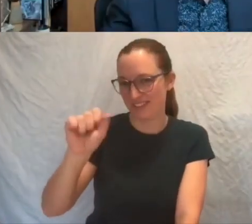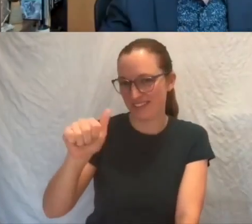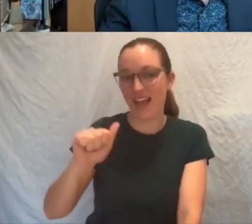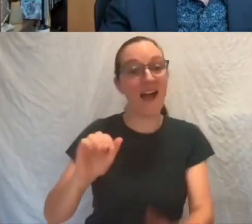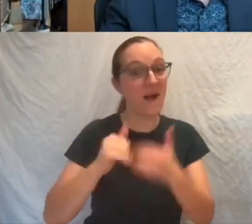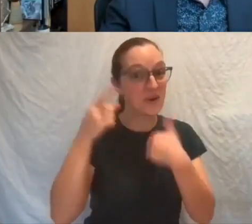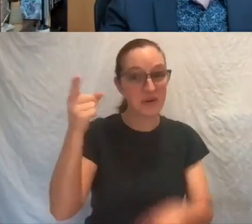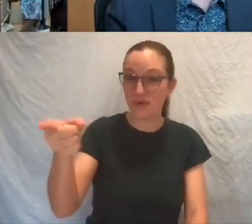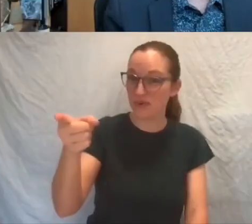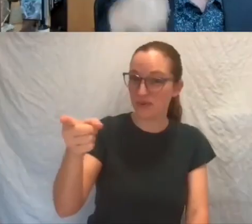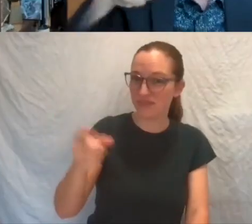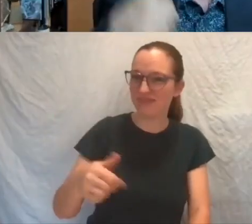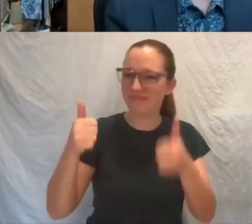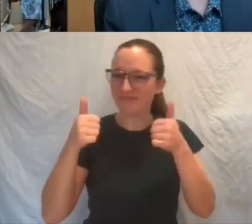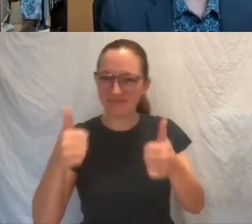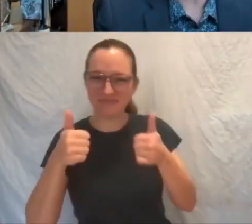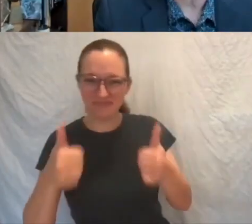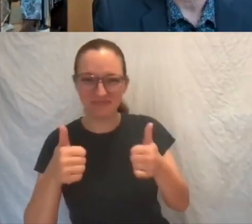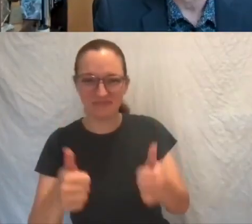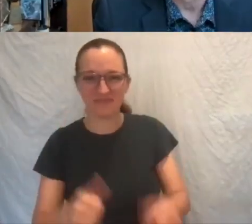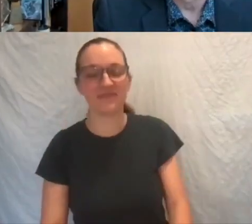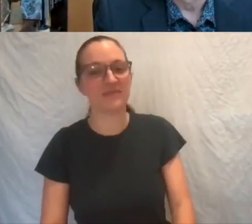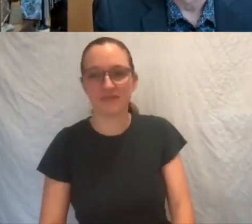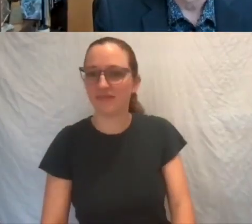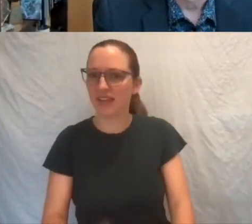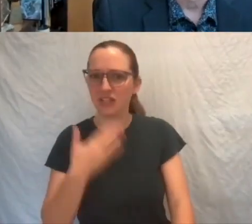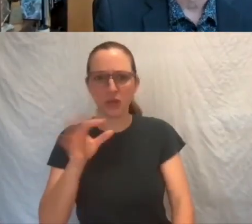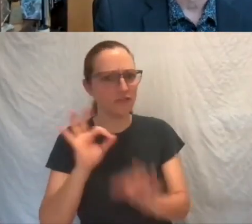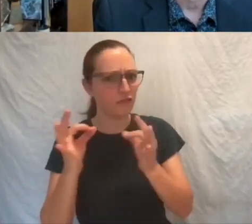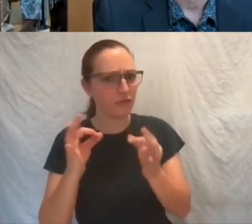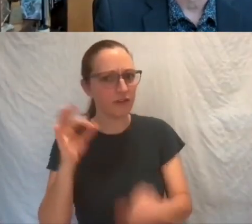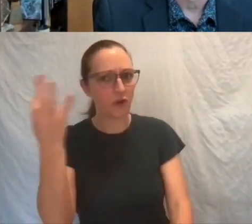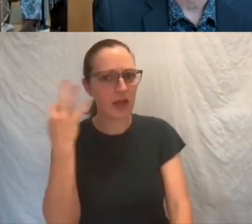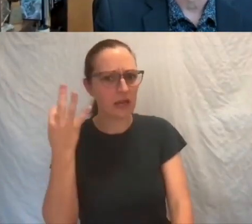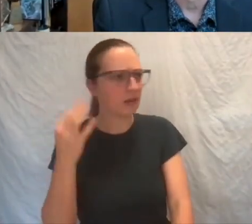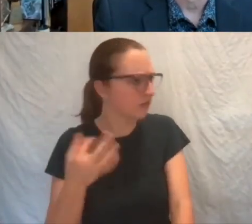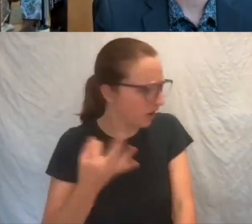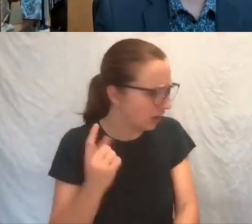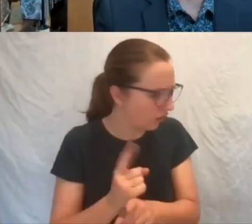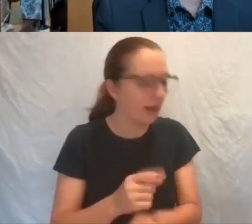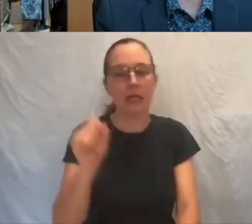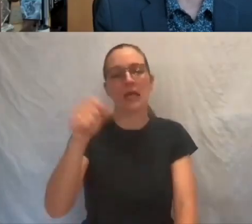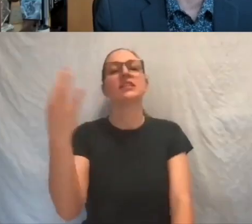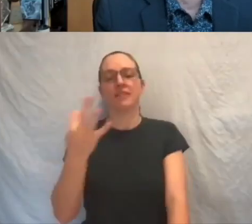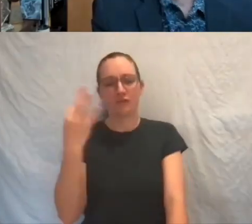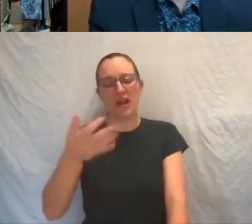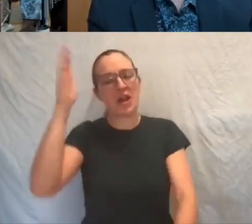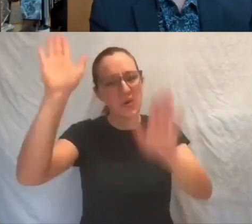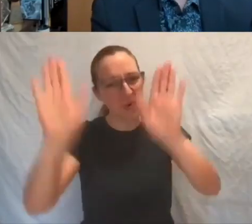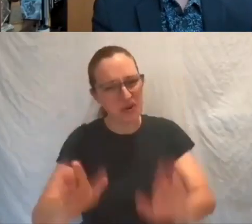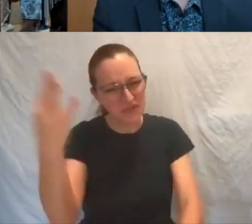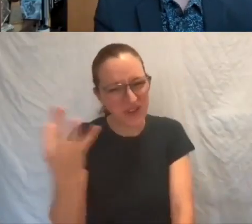everybody? Good. It's a good Friday. What day is it? Yes, it's Friday. I'm losing track, but it's Friday. It's a great Friday.